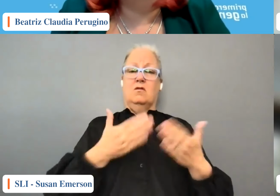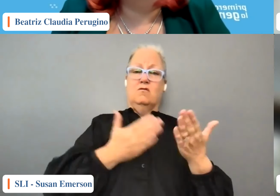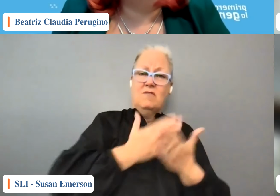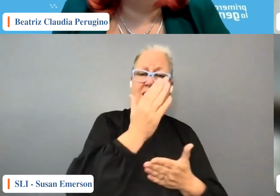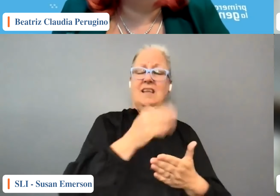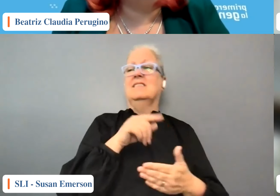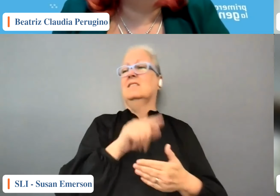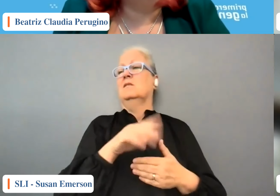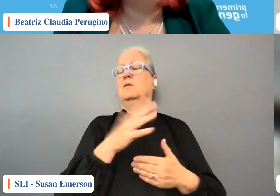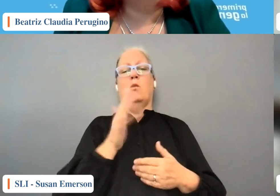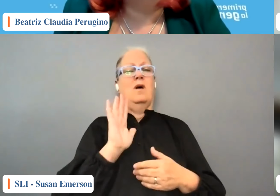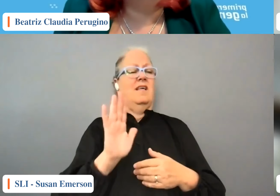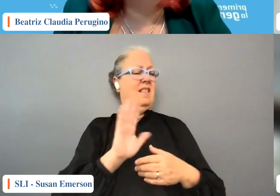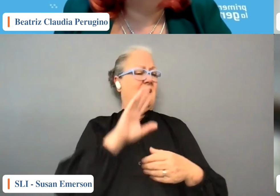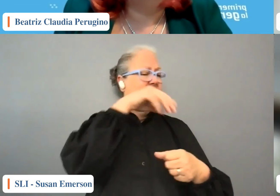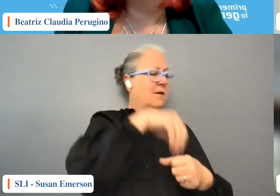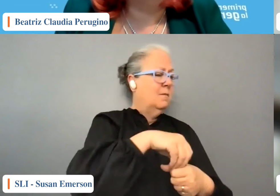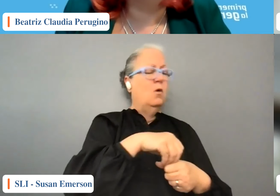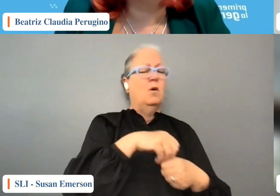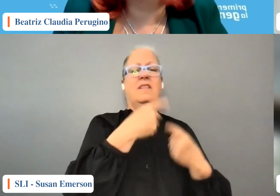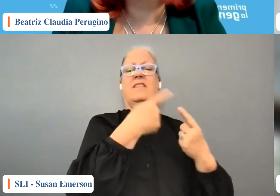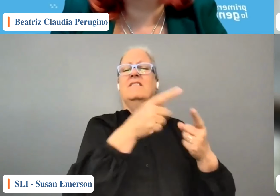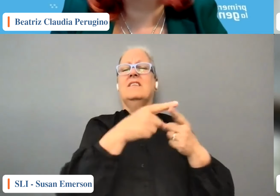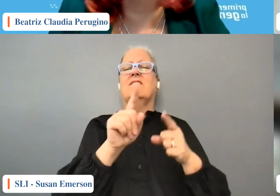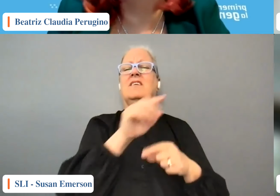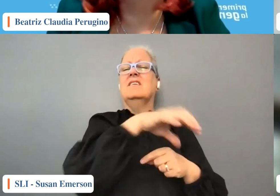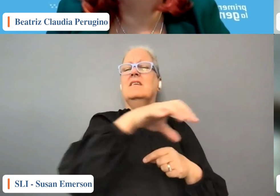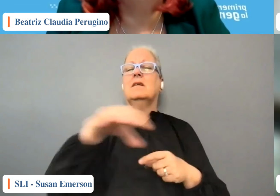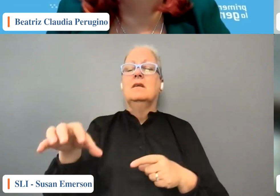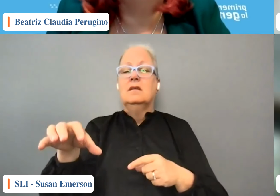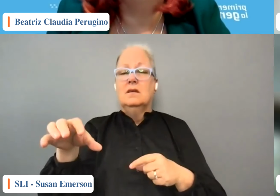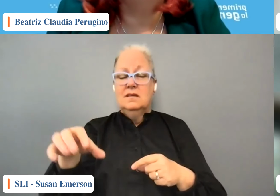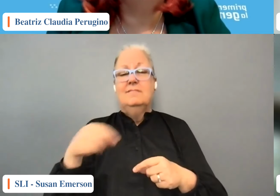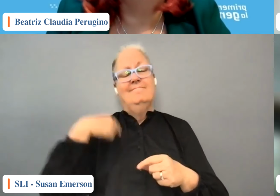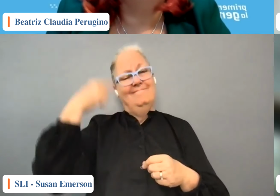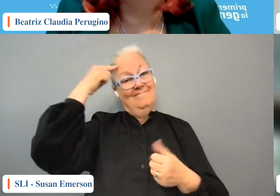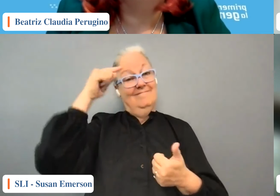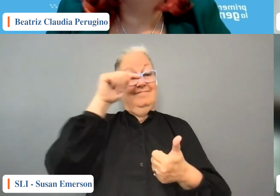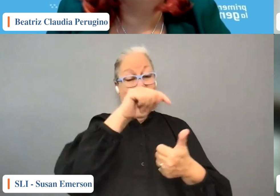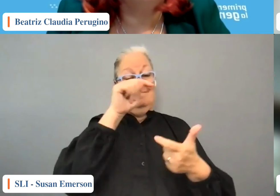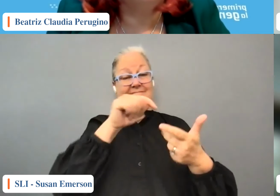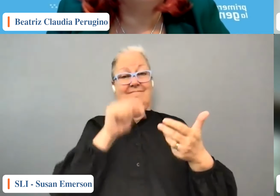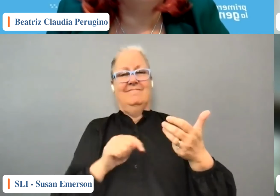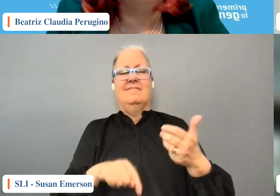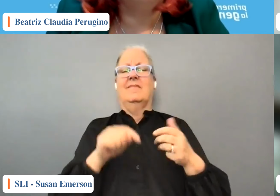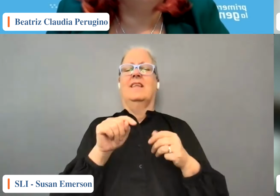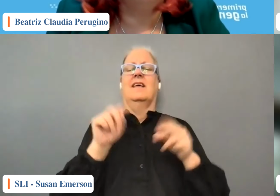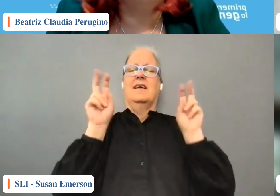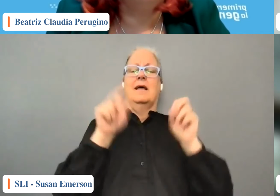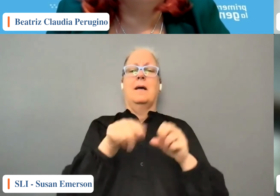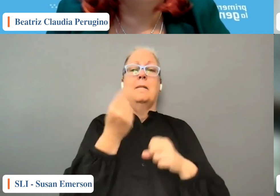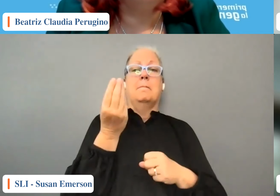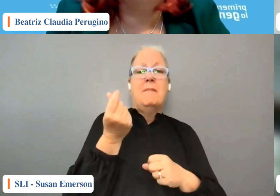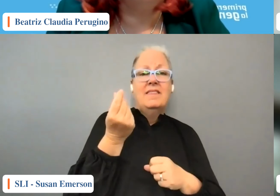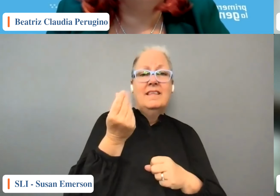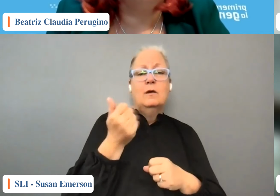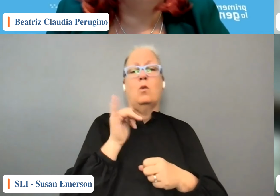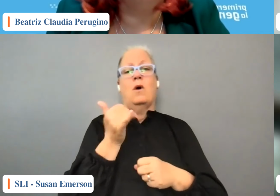that are made through other fora. So all these different monetary and economic